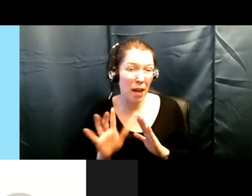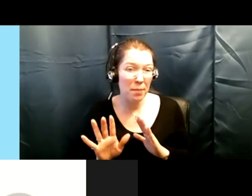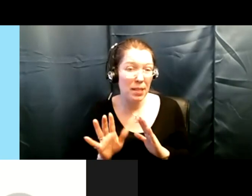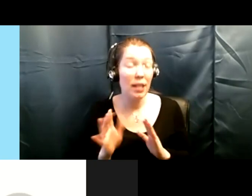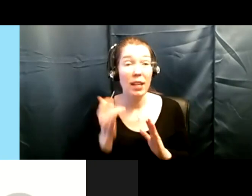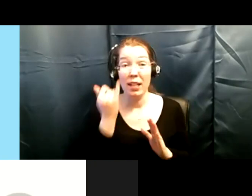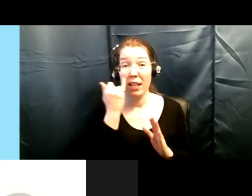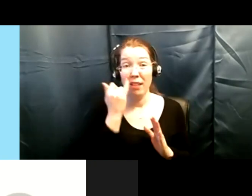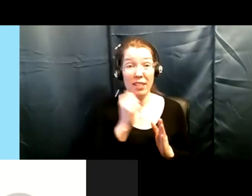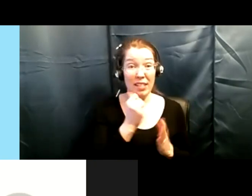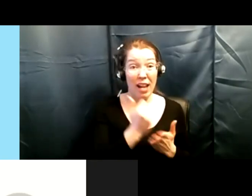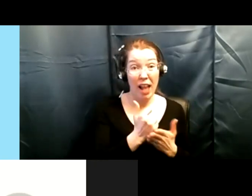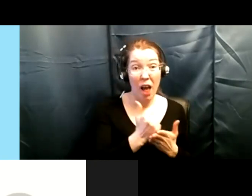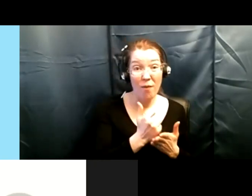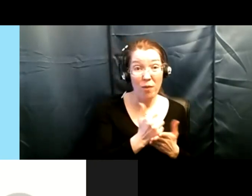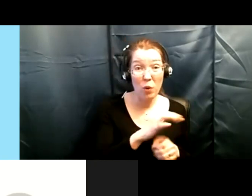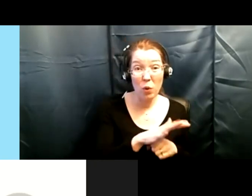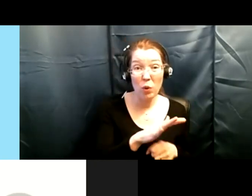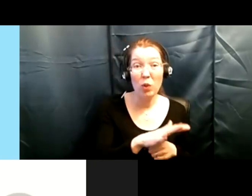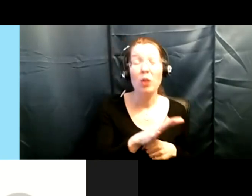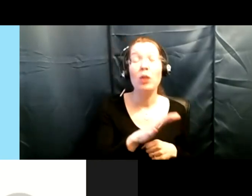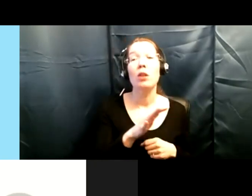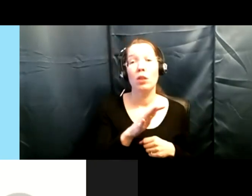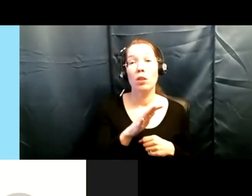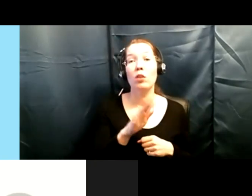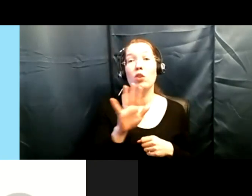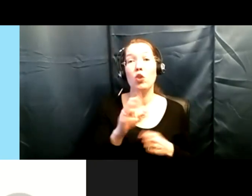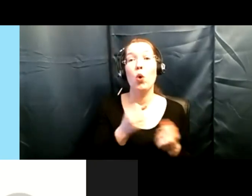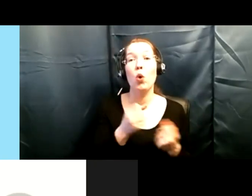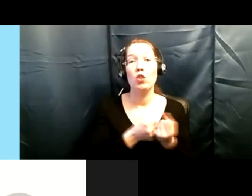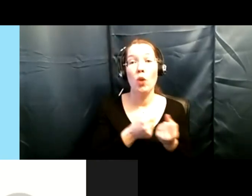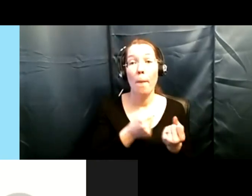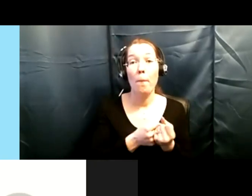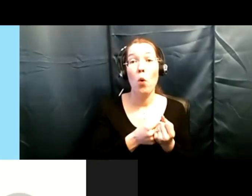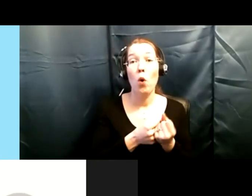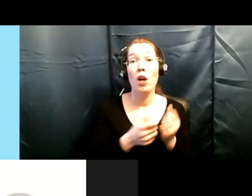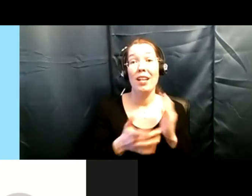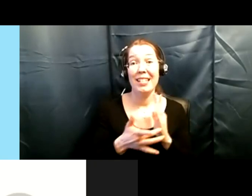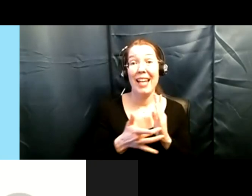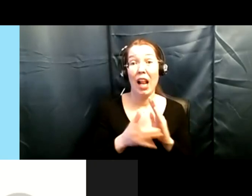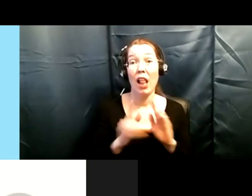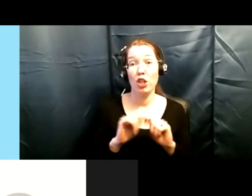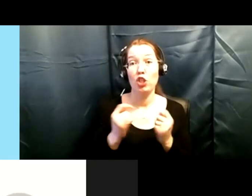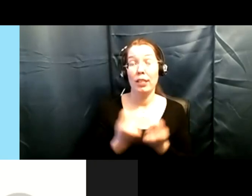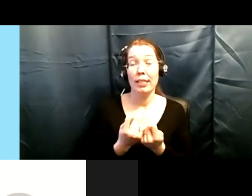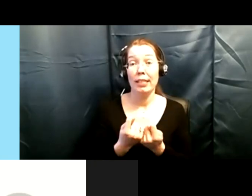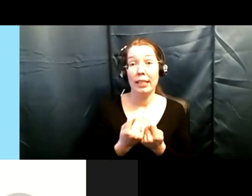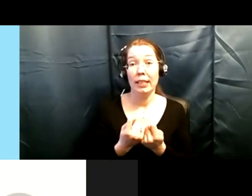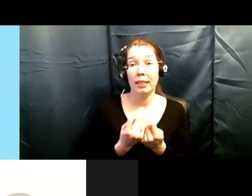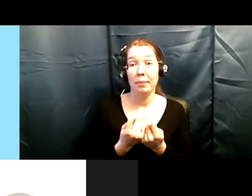not helpful, your support technology team